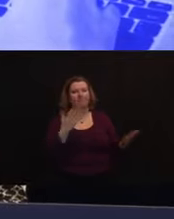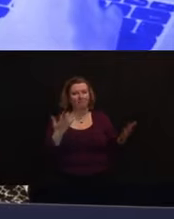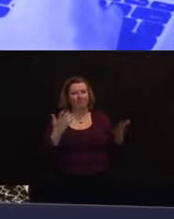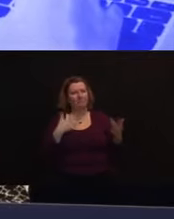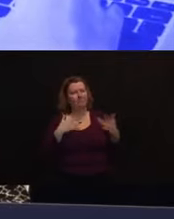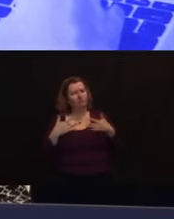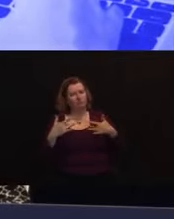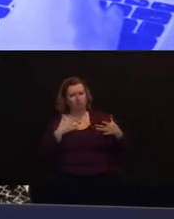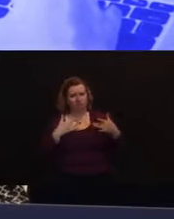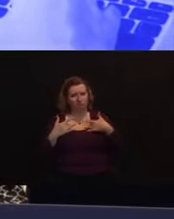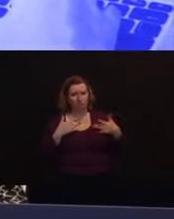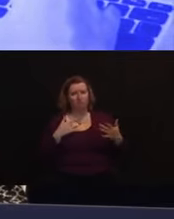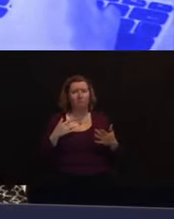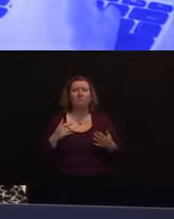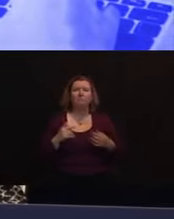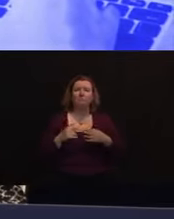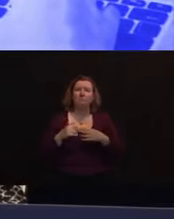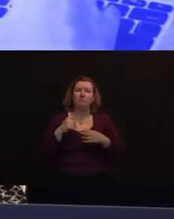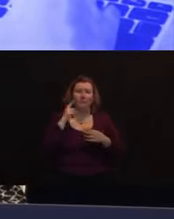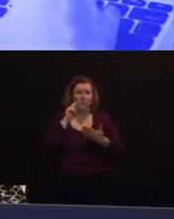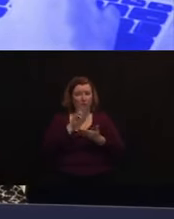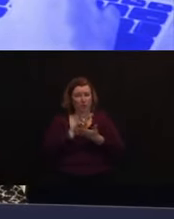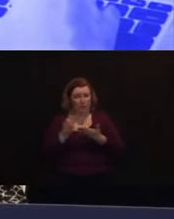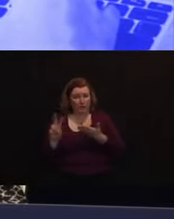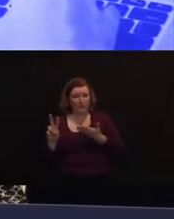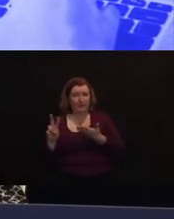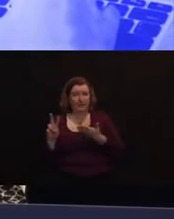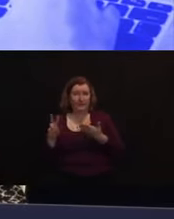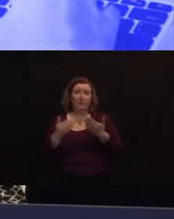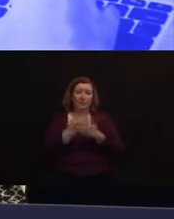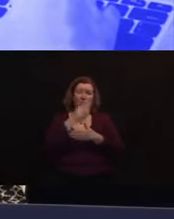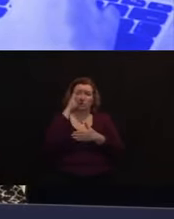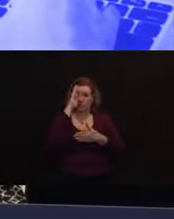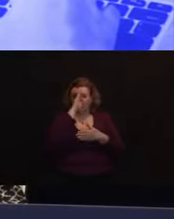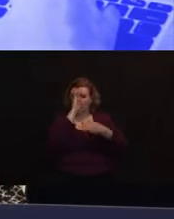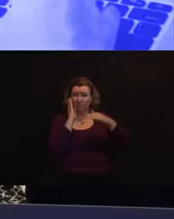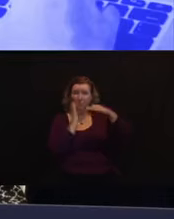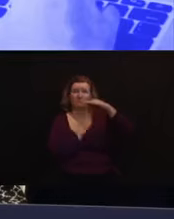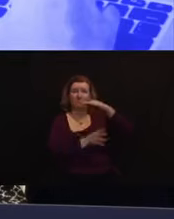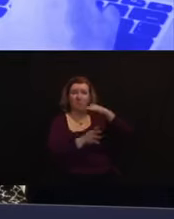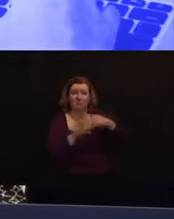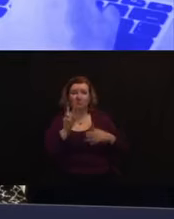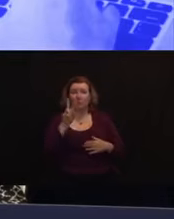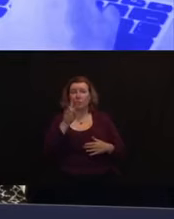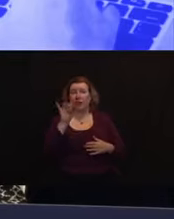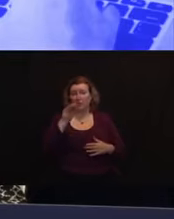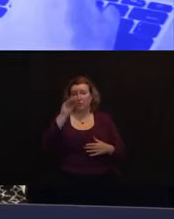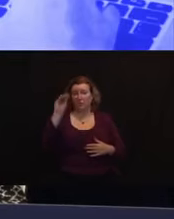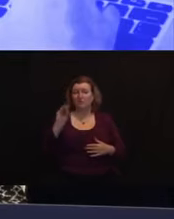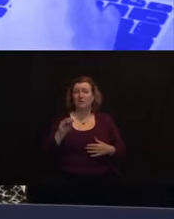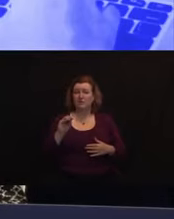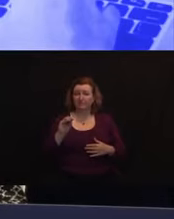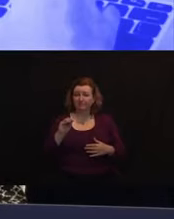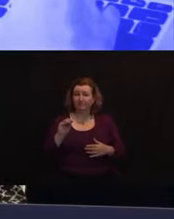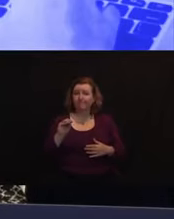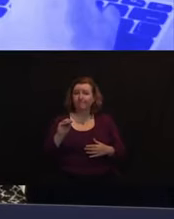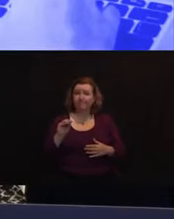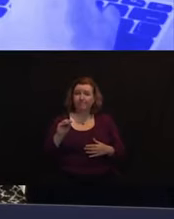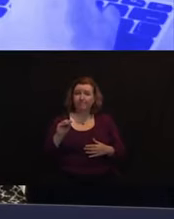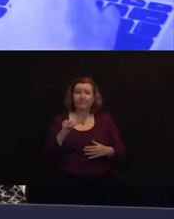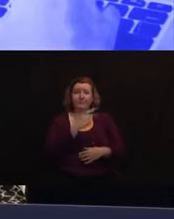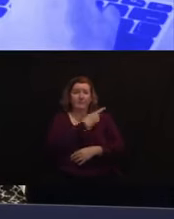Over the past 2 weeks, new hospitalizations are up 28%. Patients in hospitals are